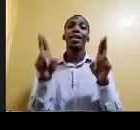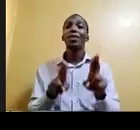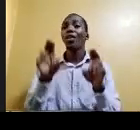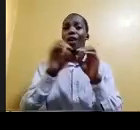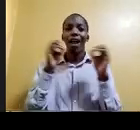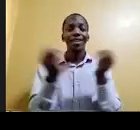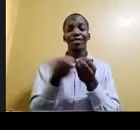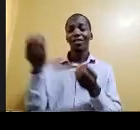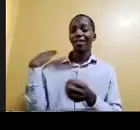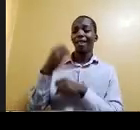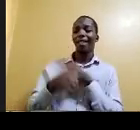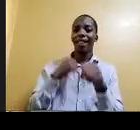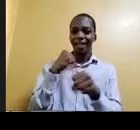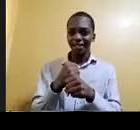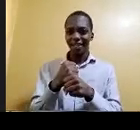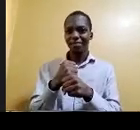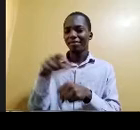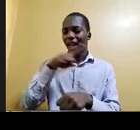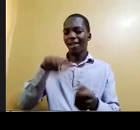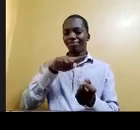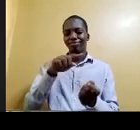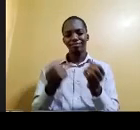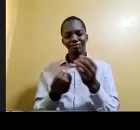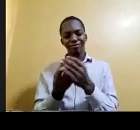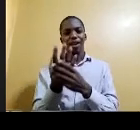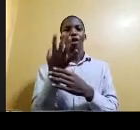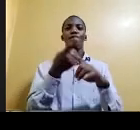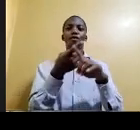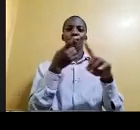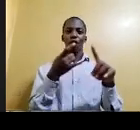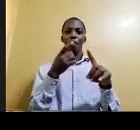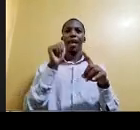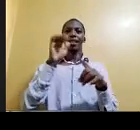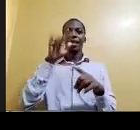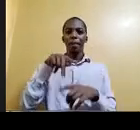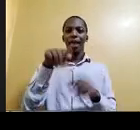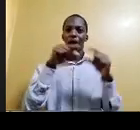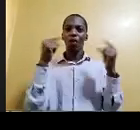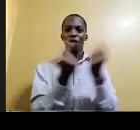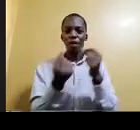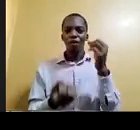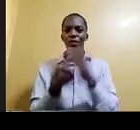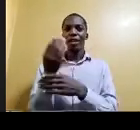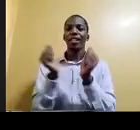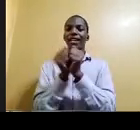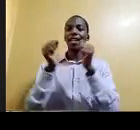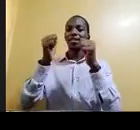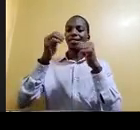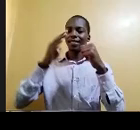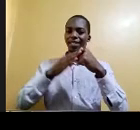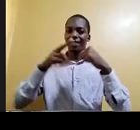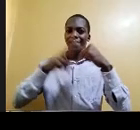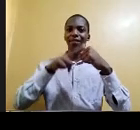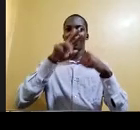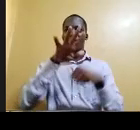year. We evolved from the ACP group that was founded in 1975 through the Georgetown